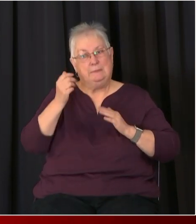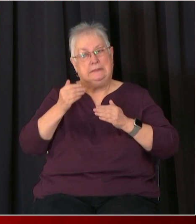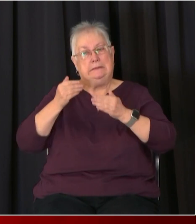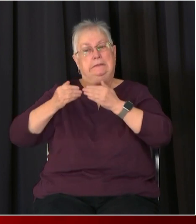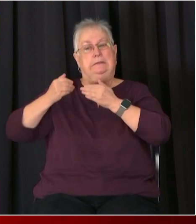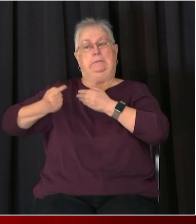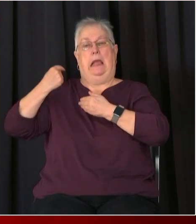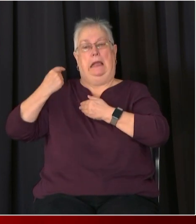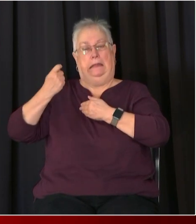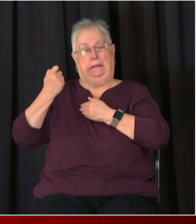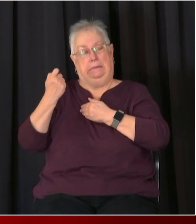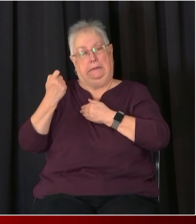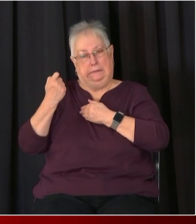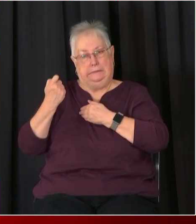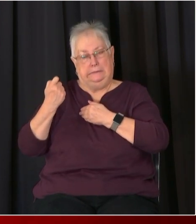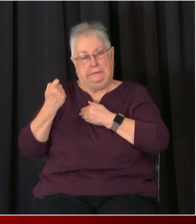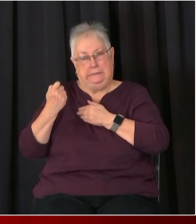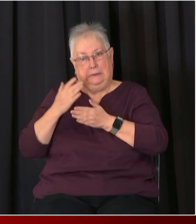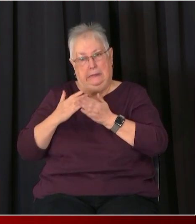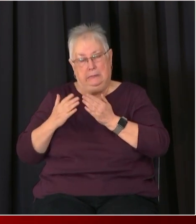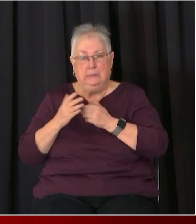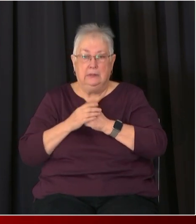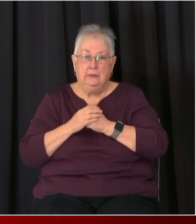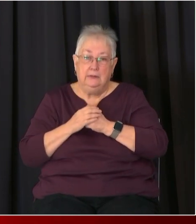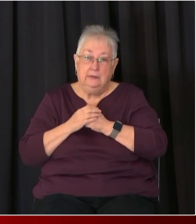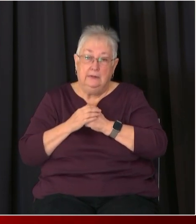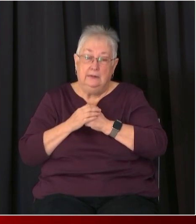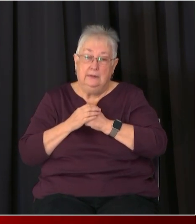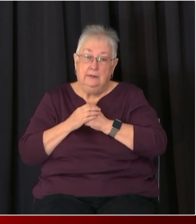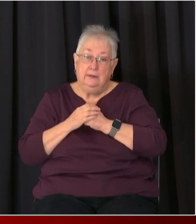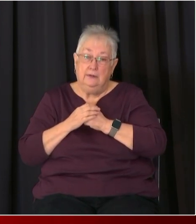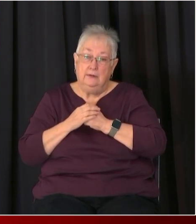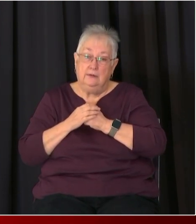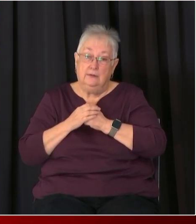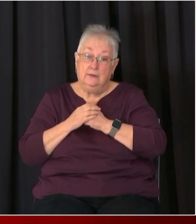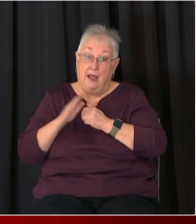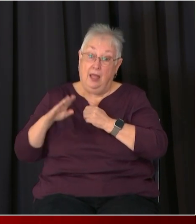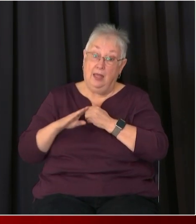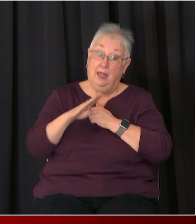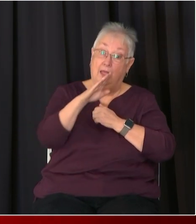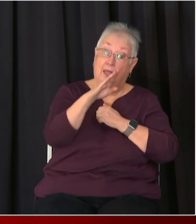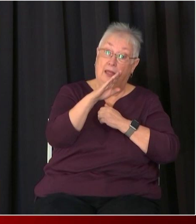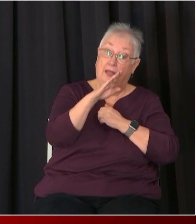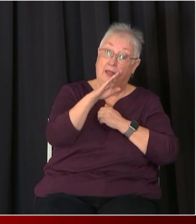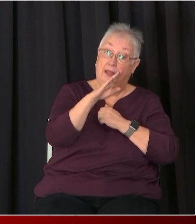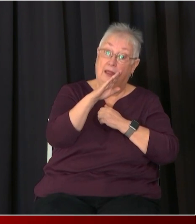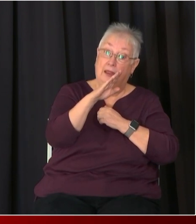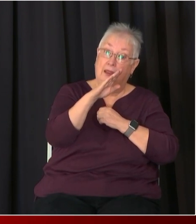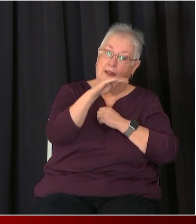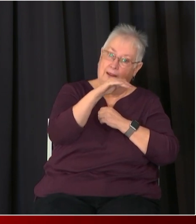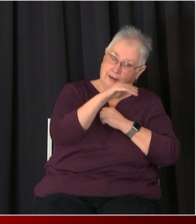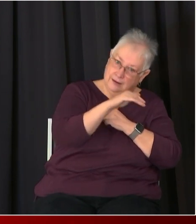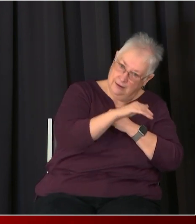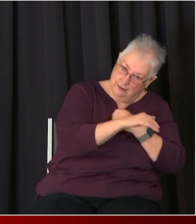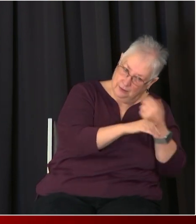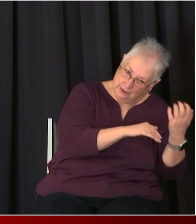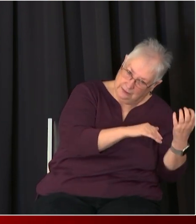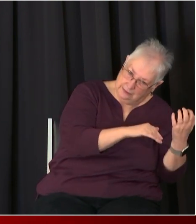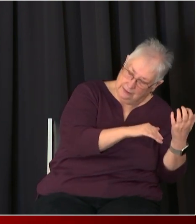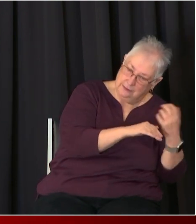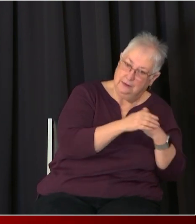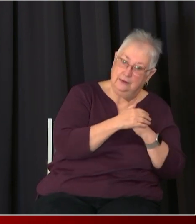in phase 1, to begin to get us some blunting of our curve, right? So reducing the rate of increase that